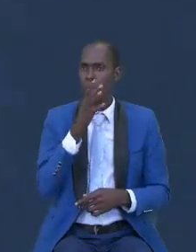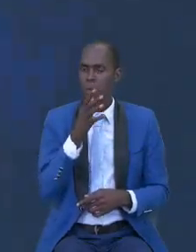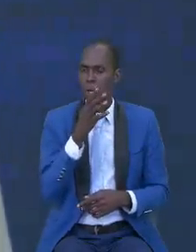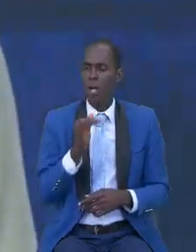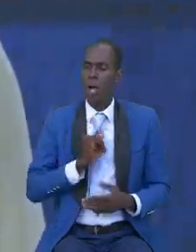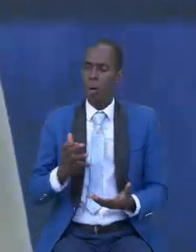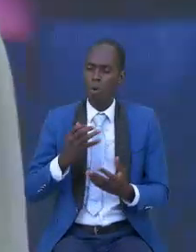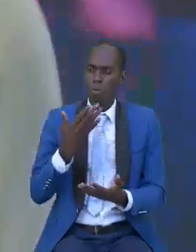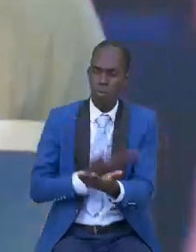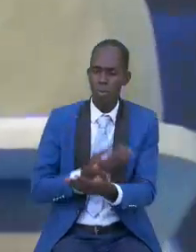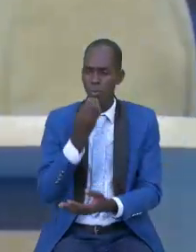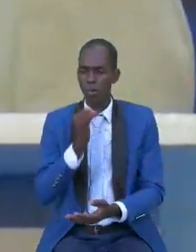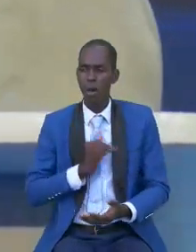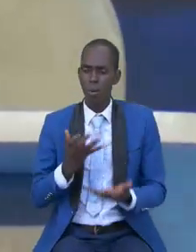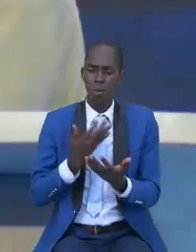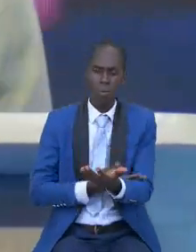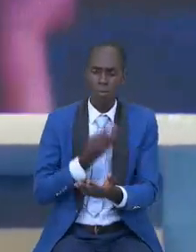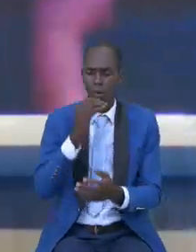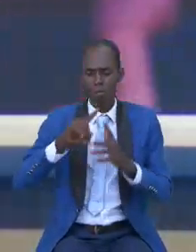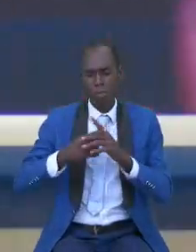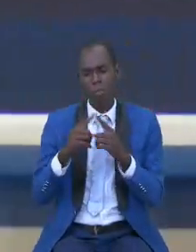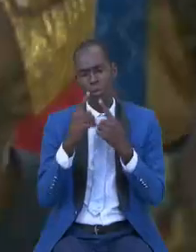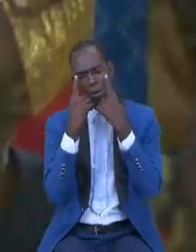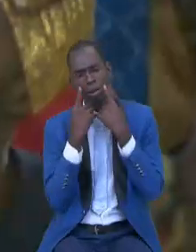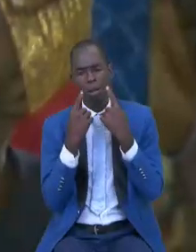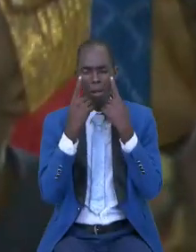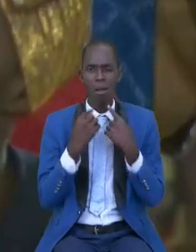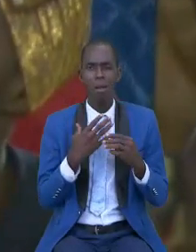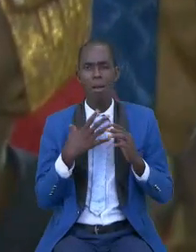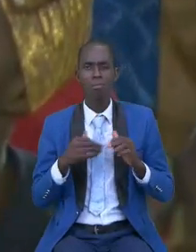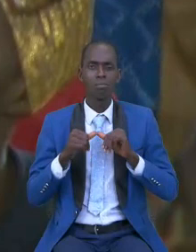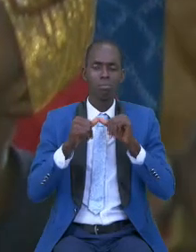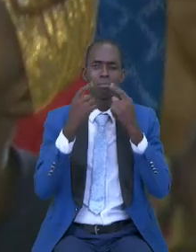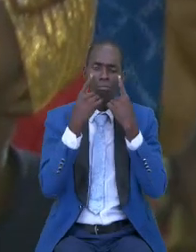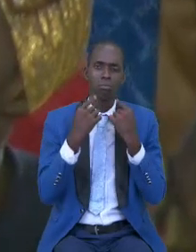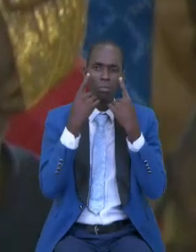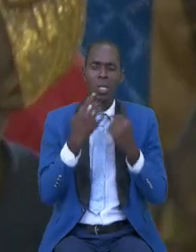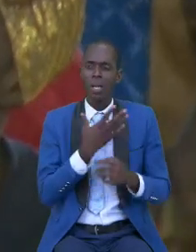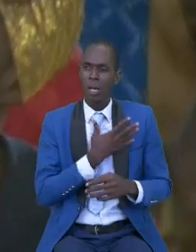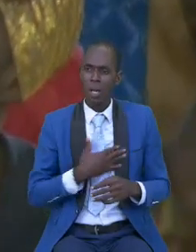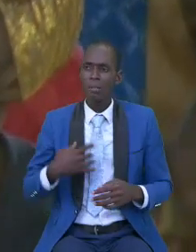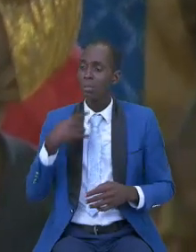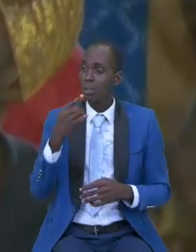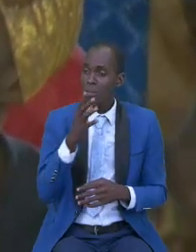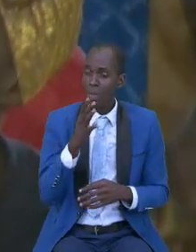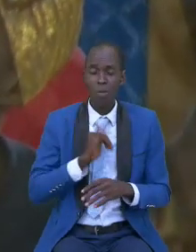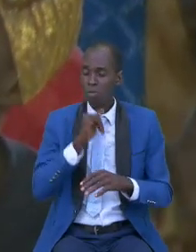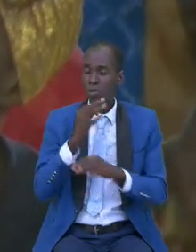breakfast, I want breakfast, and we start crying. And then we cry and cry and say, hey, mother, I will not let you